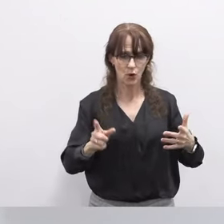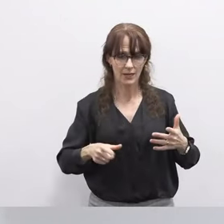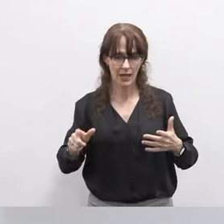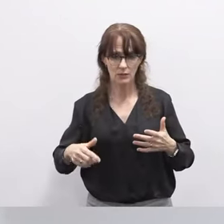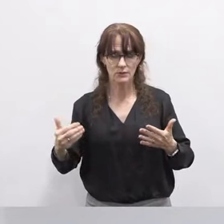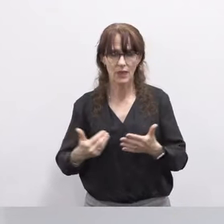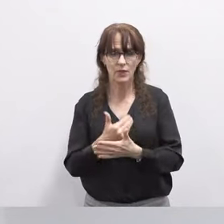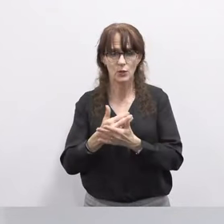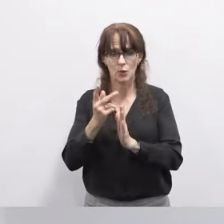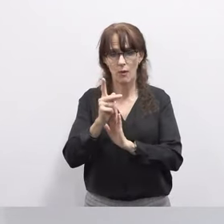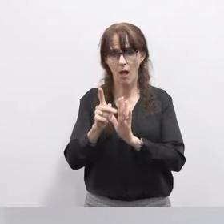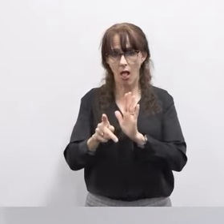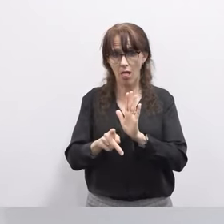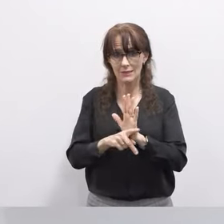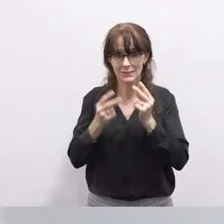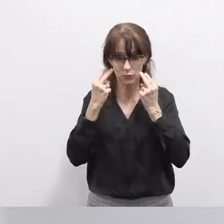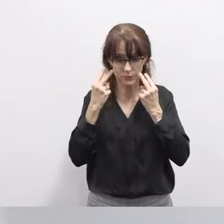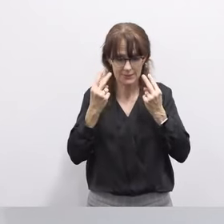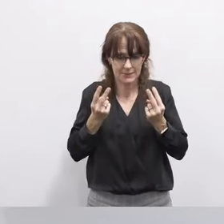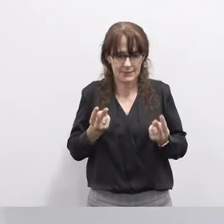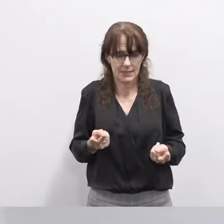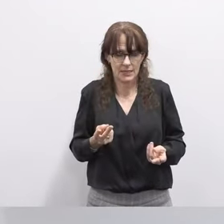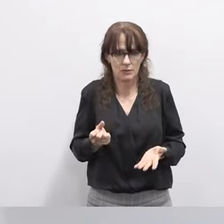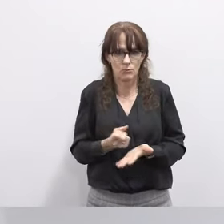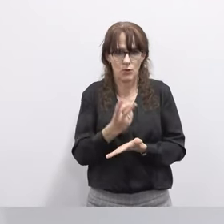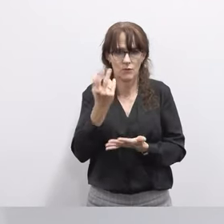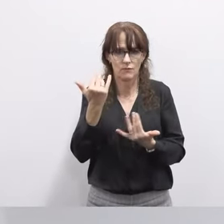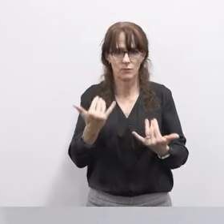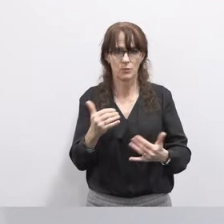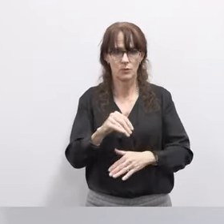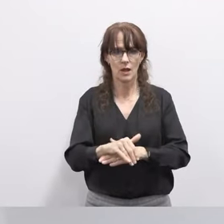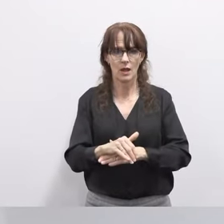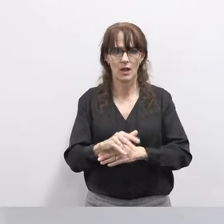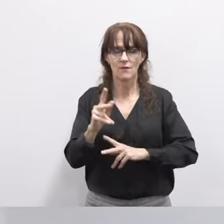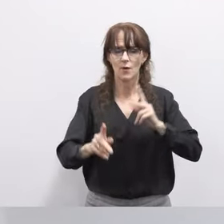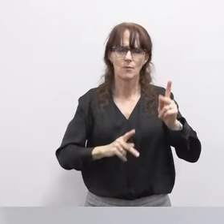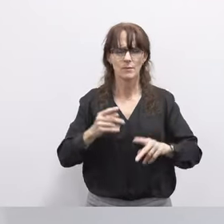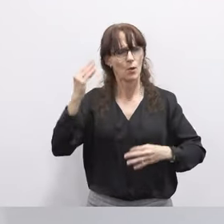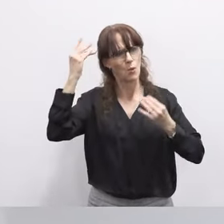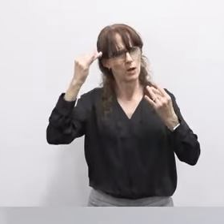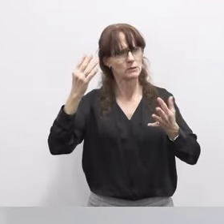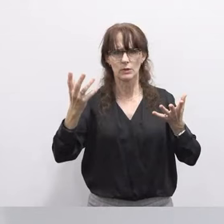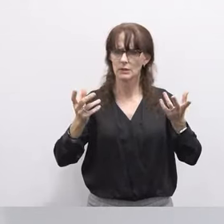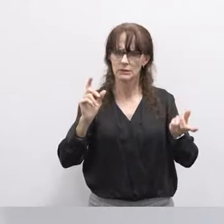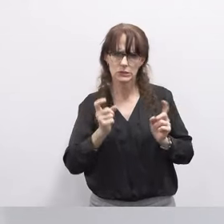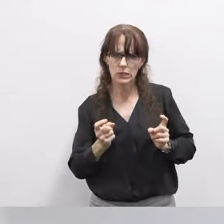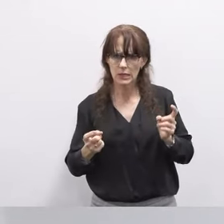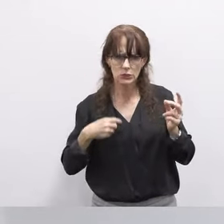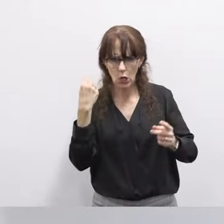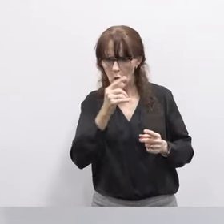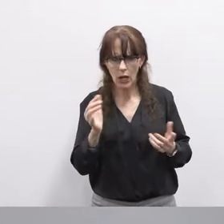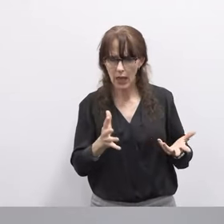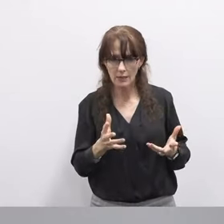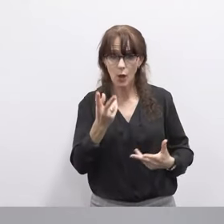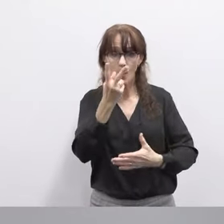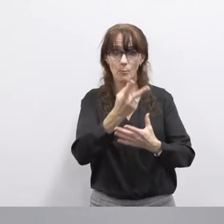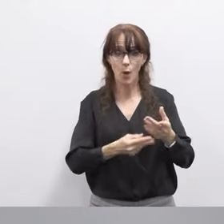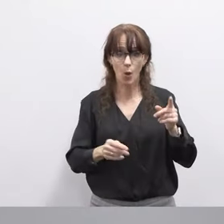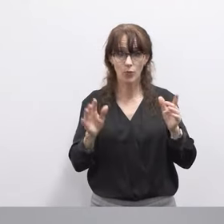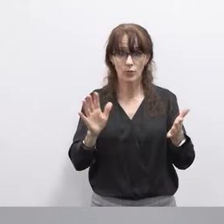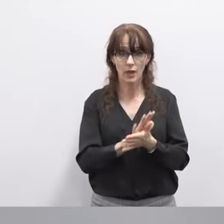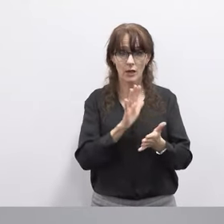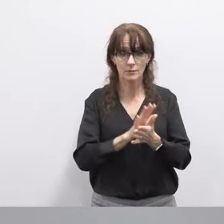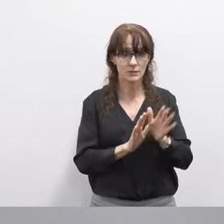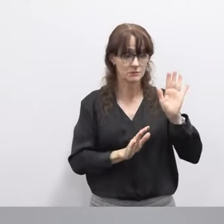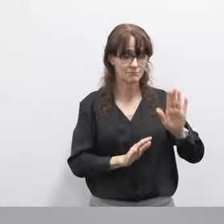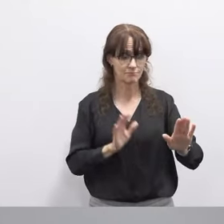as the new policy as it, if it's approved, is approved tonight. So for folks who were wondering about what some of those changes actually look like, both of those documents are